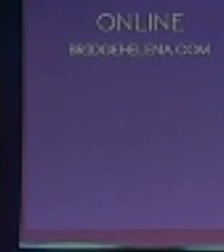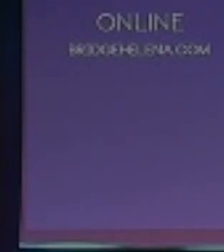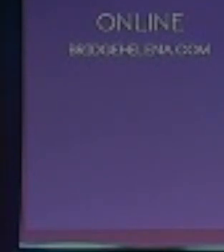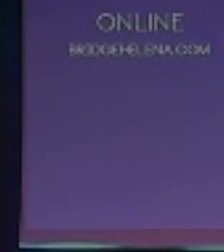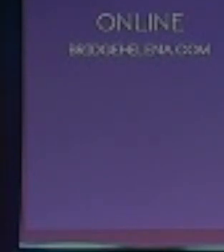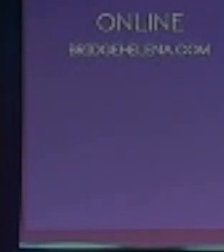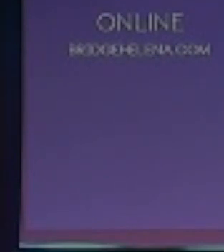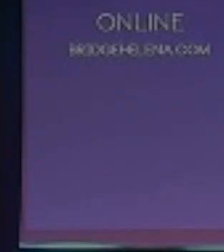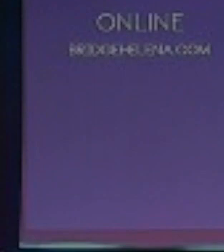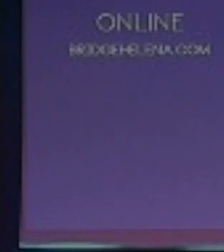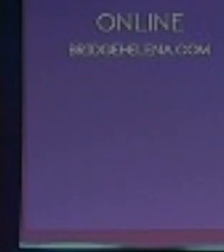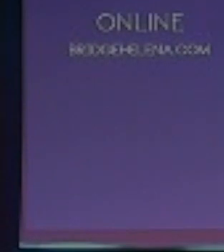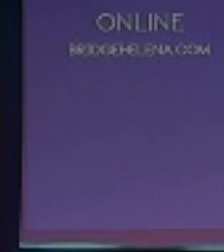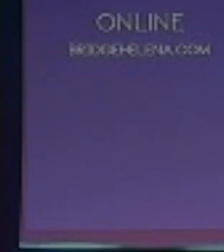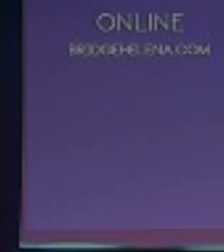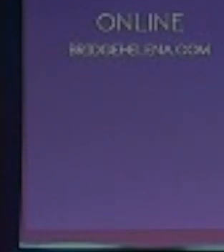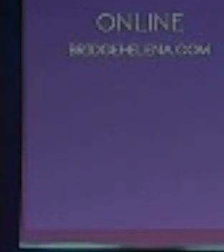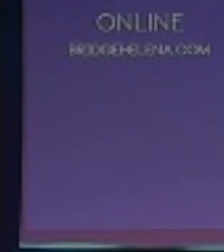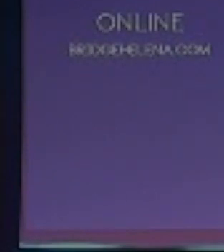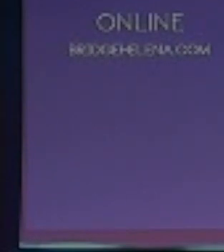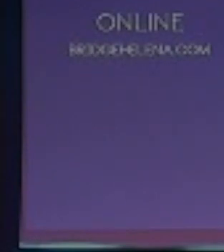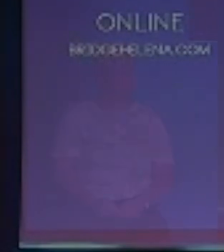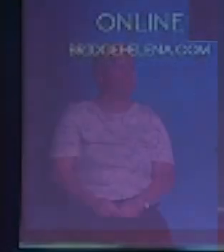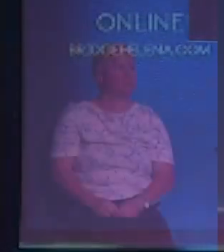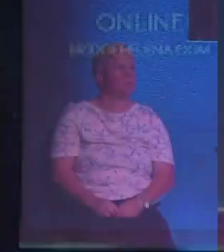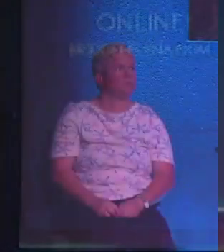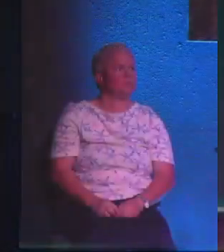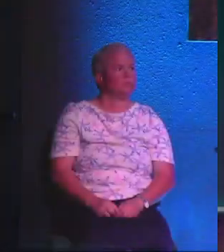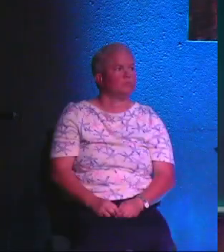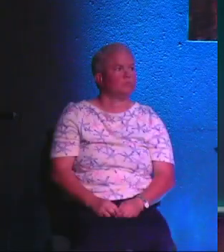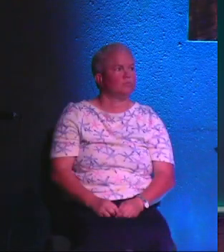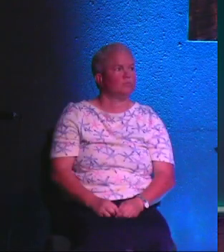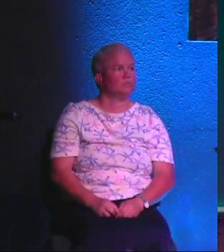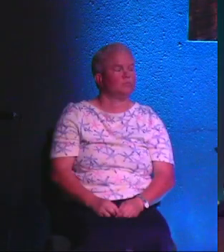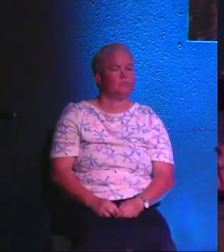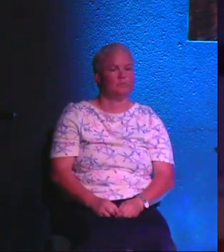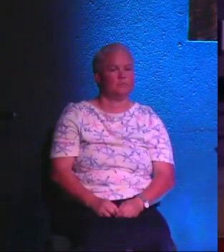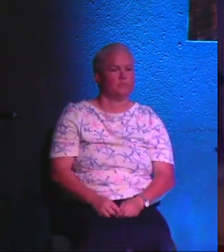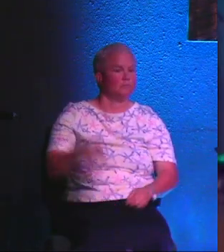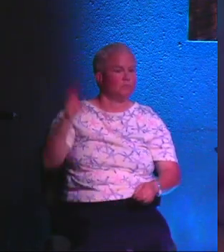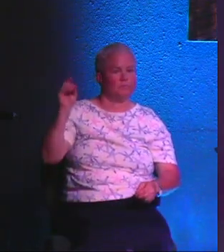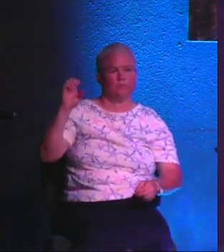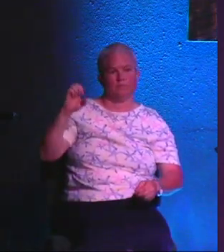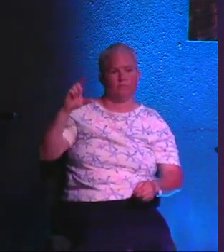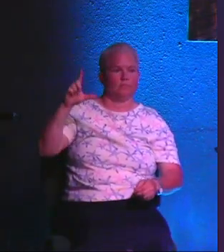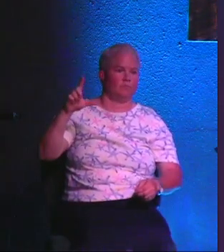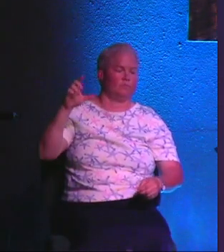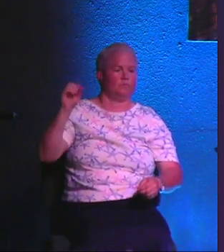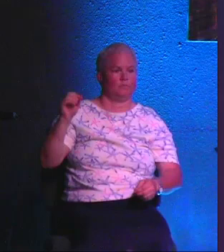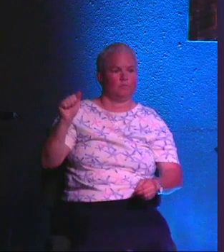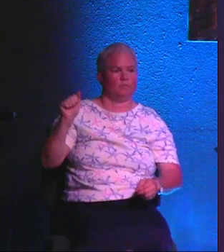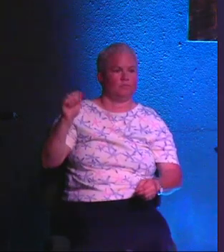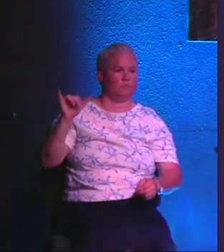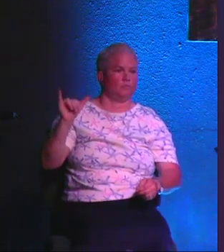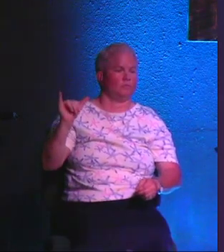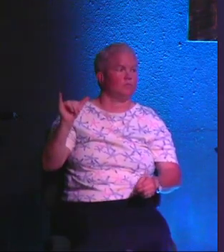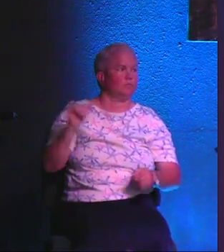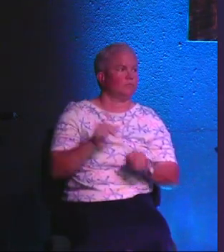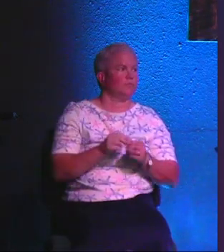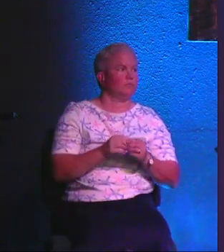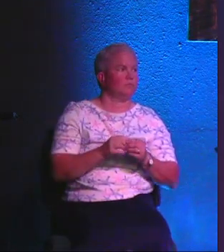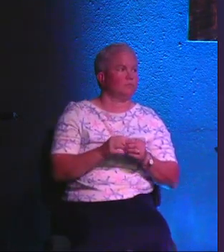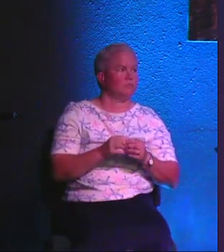Yeah? You sure? Golly, guys. It's like there's a delay. There's a delay and it's not in the sound system.